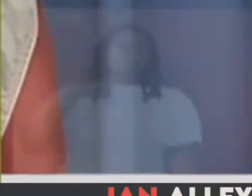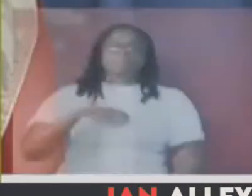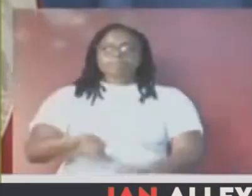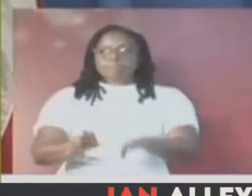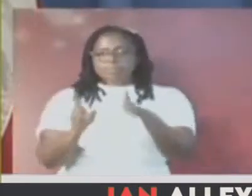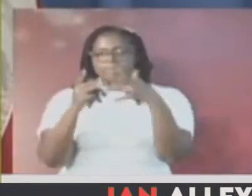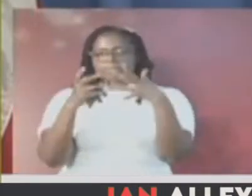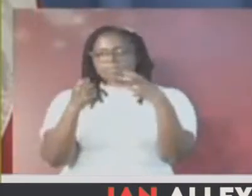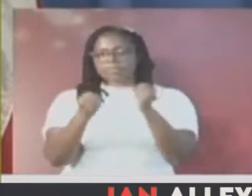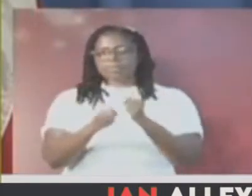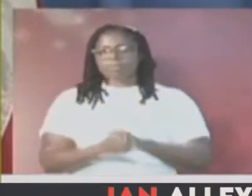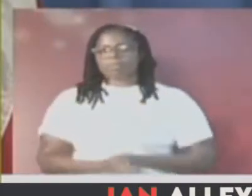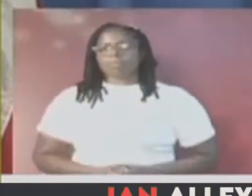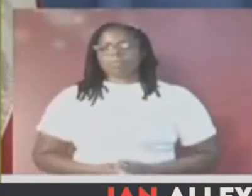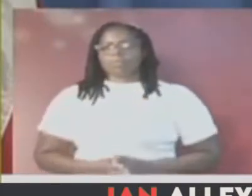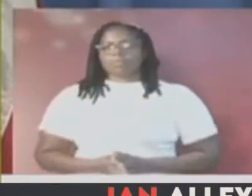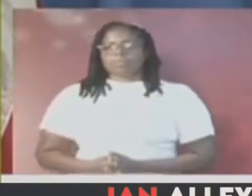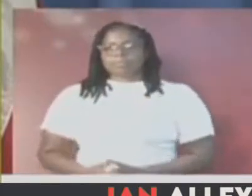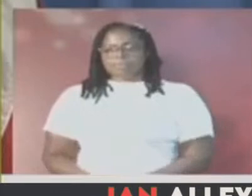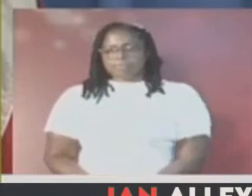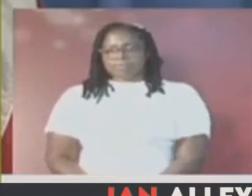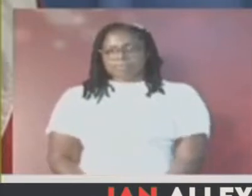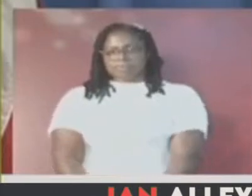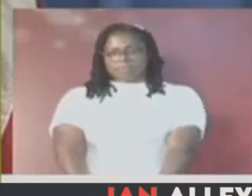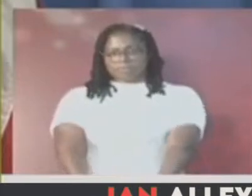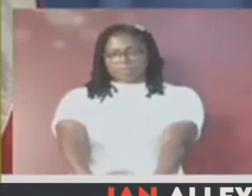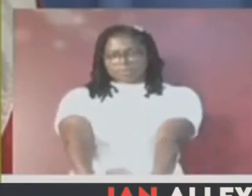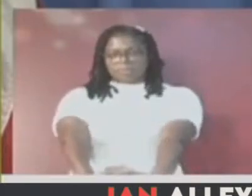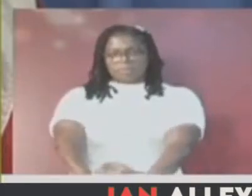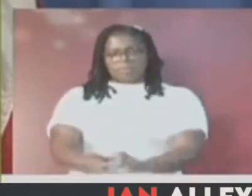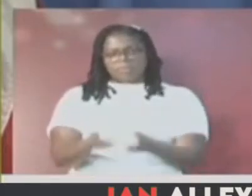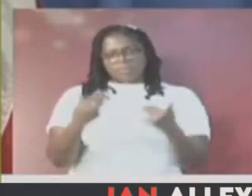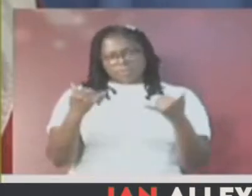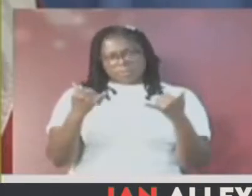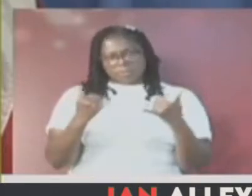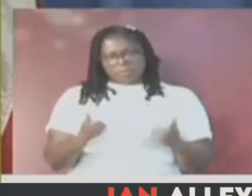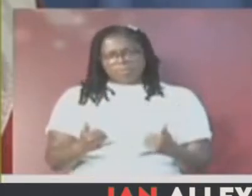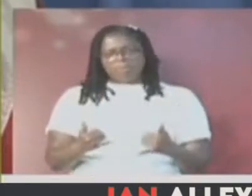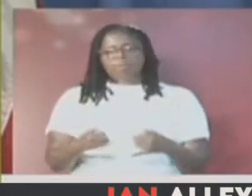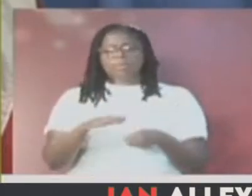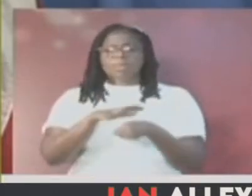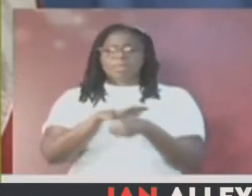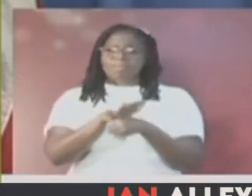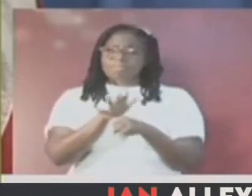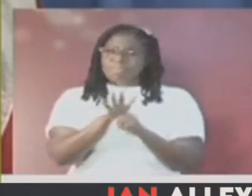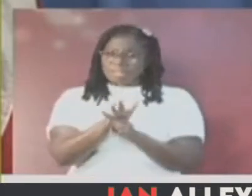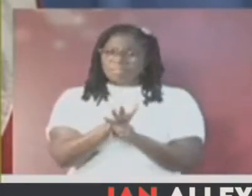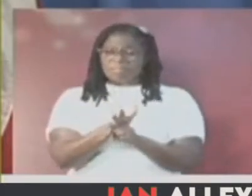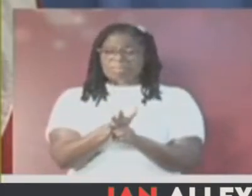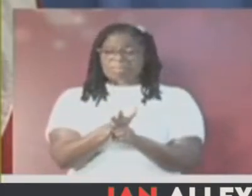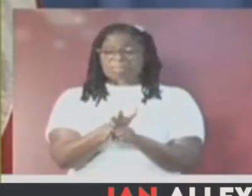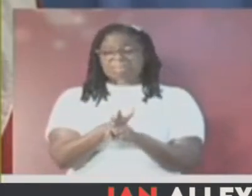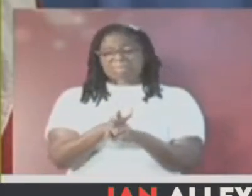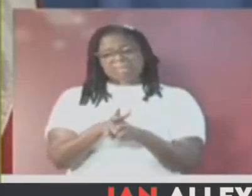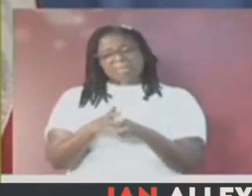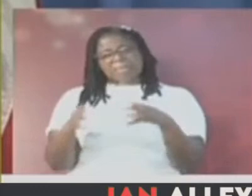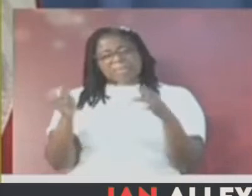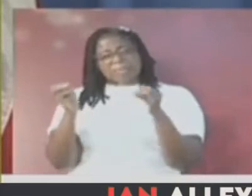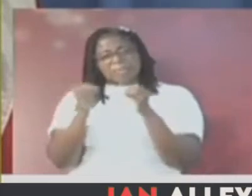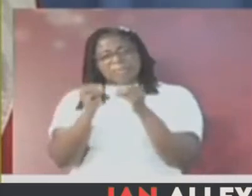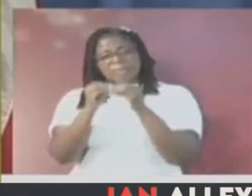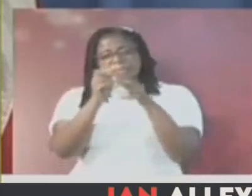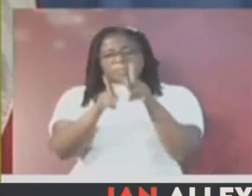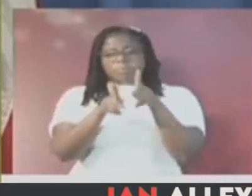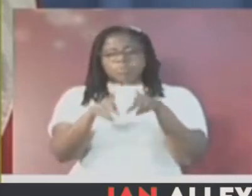sustainable as a living organism in the presence of this virus that has joined. Remember I said earlier on, the problem that we're having as human